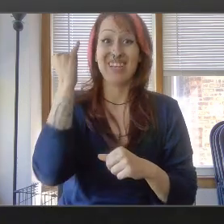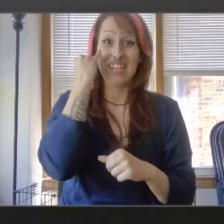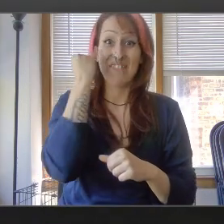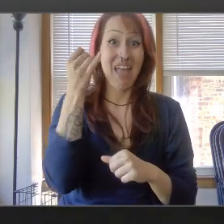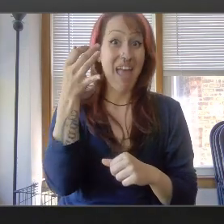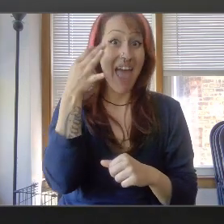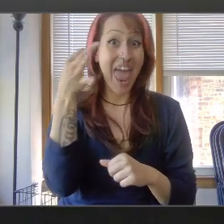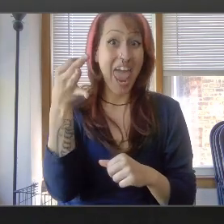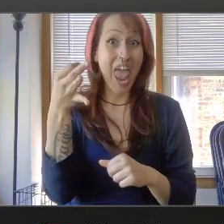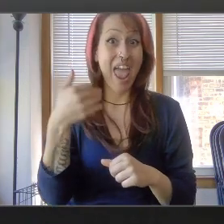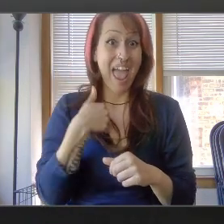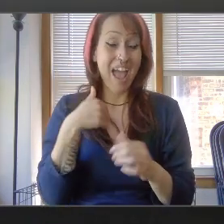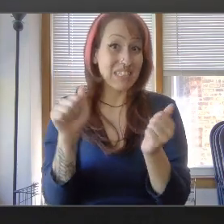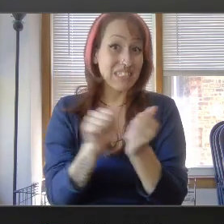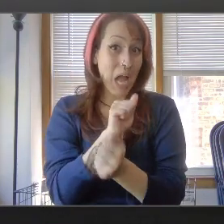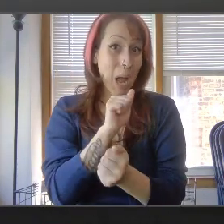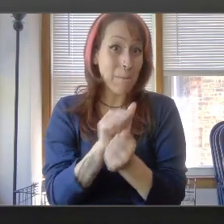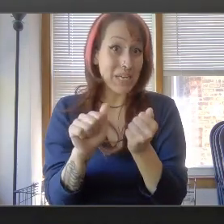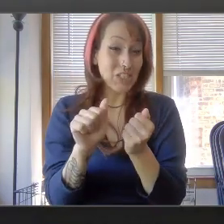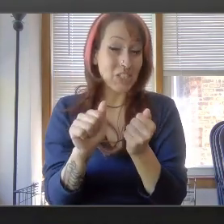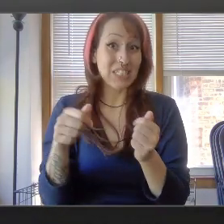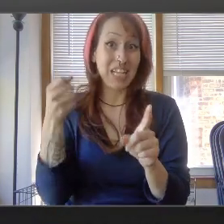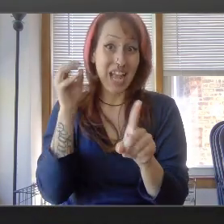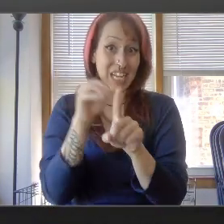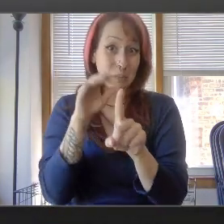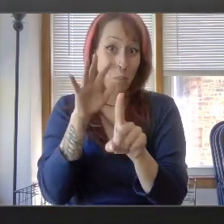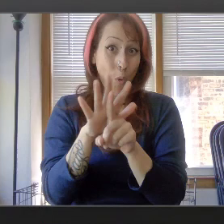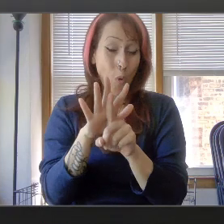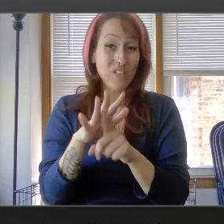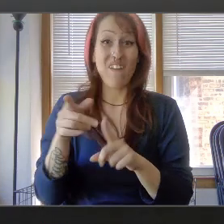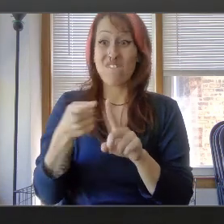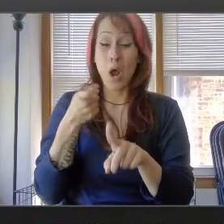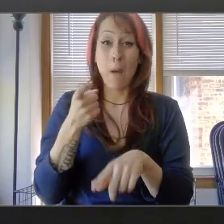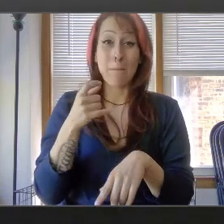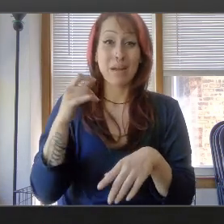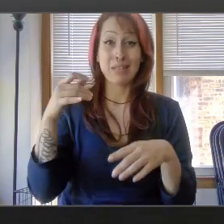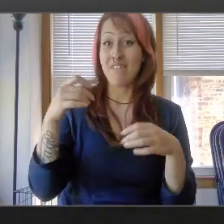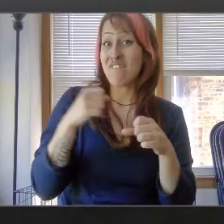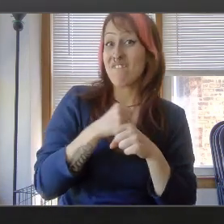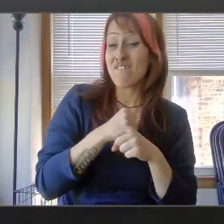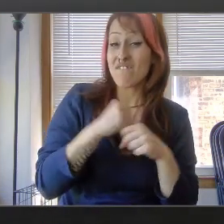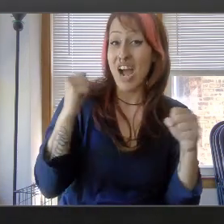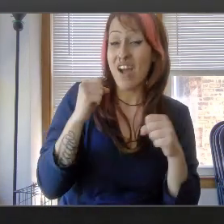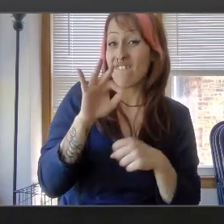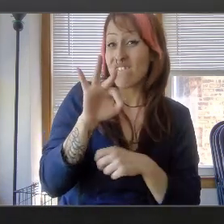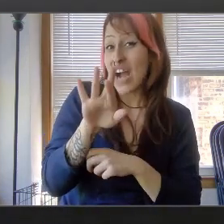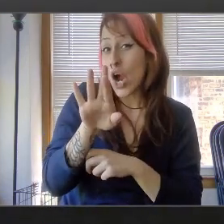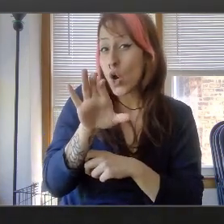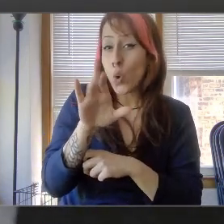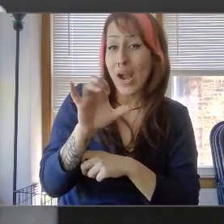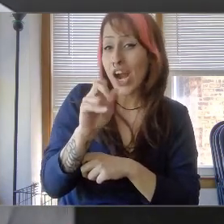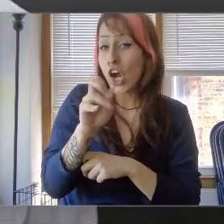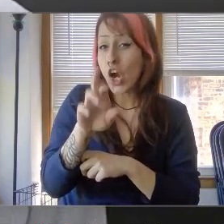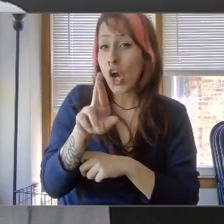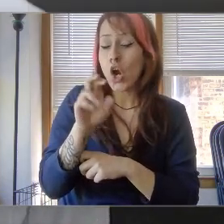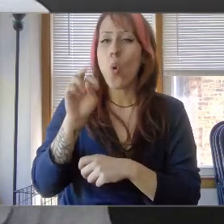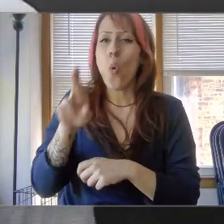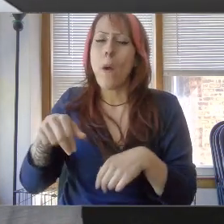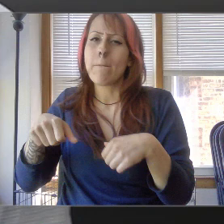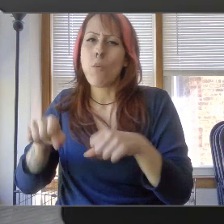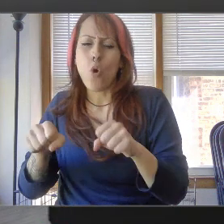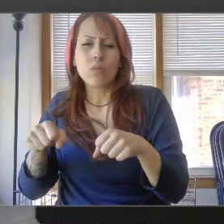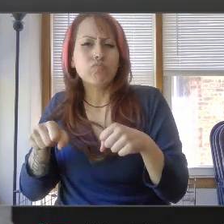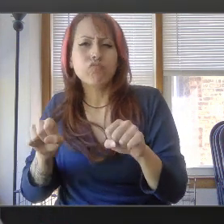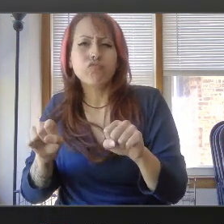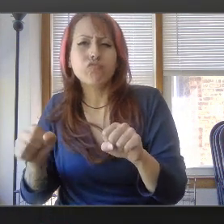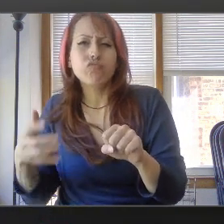excessive noise exposure, either from impact sounds like a firecracker or long duration sounds like a motorcycle engine, you could